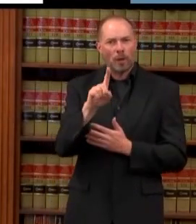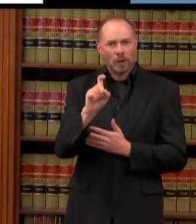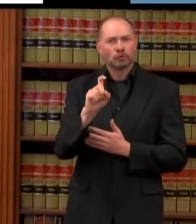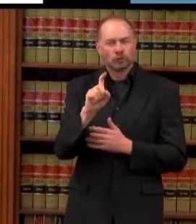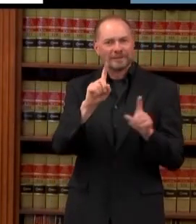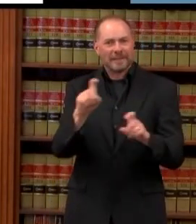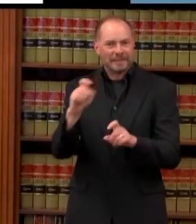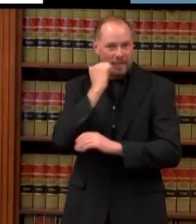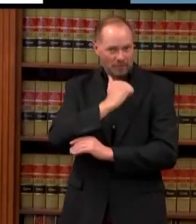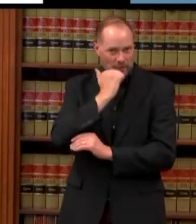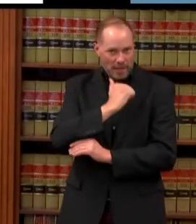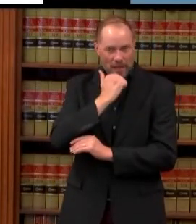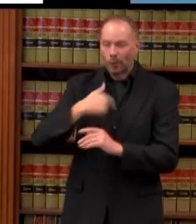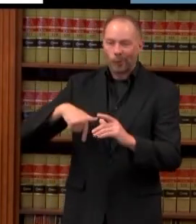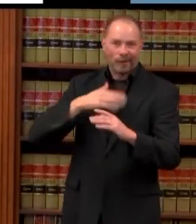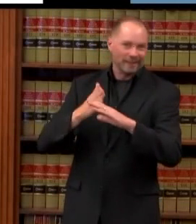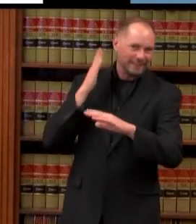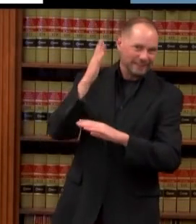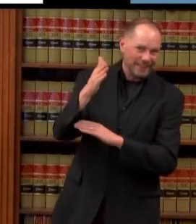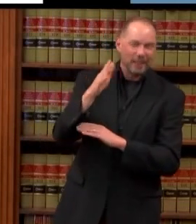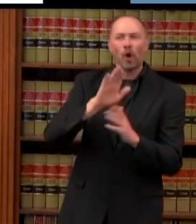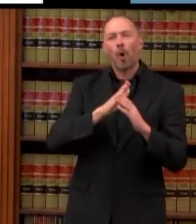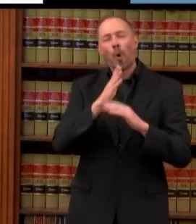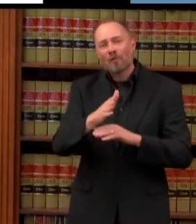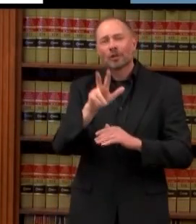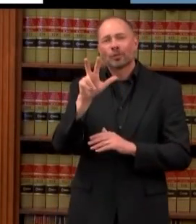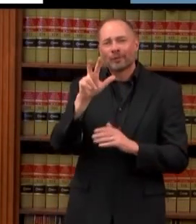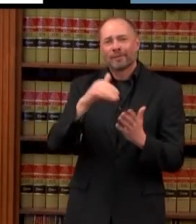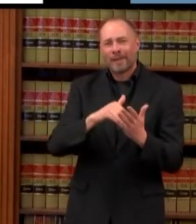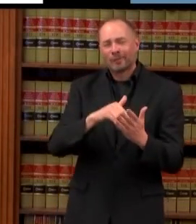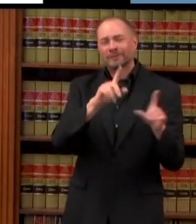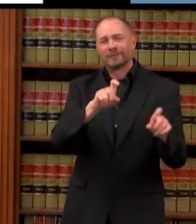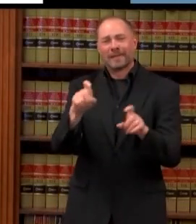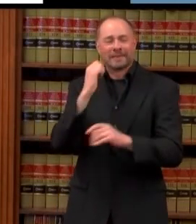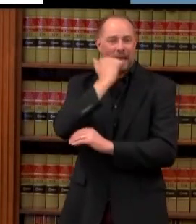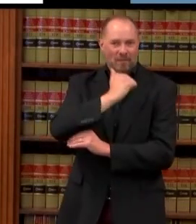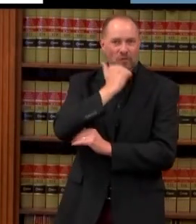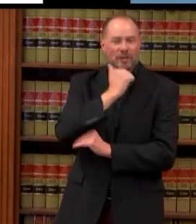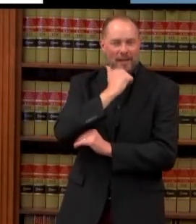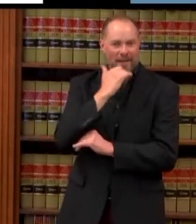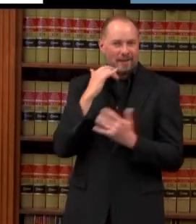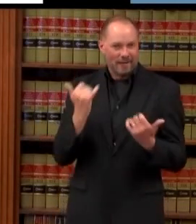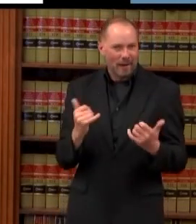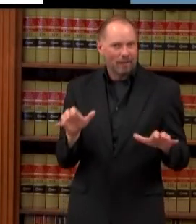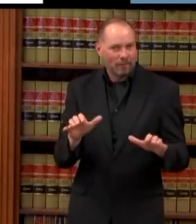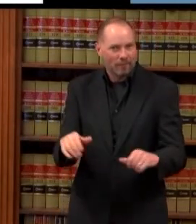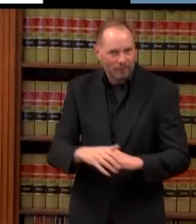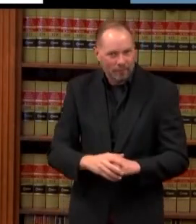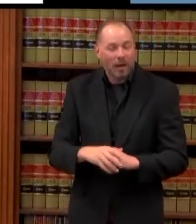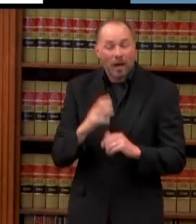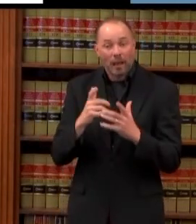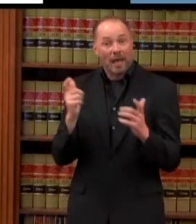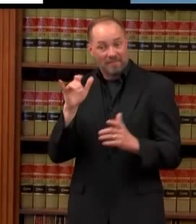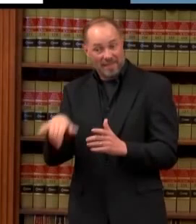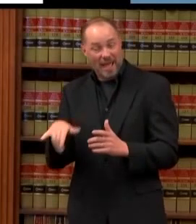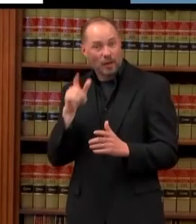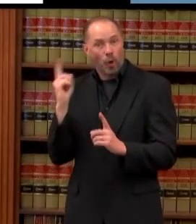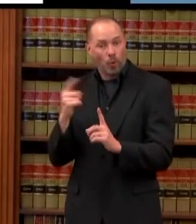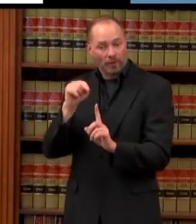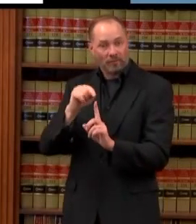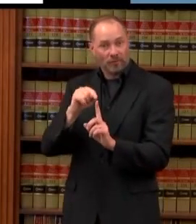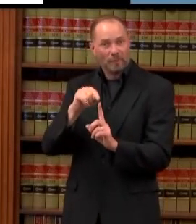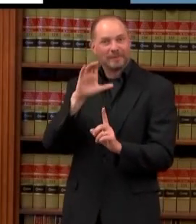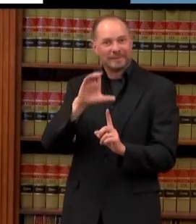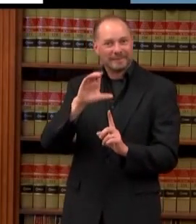We are far exceeding that, over 3,000 tests being done a day, a large part of that just being done by the Department of Public Health